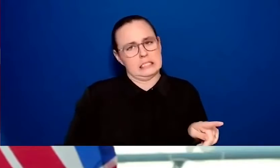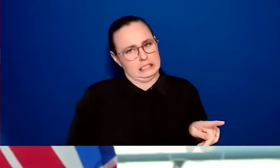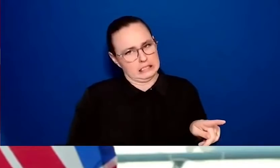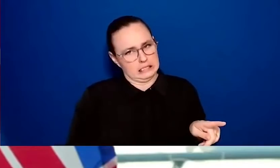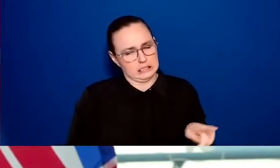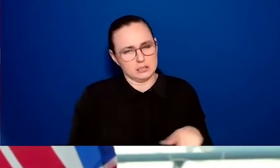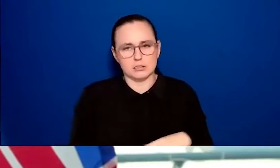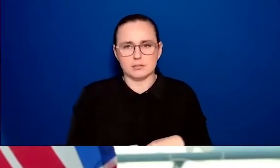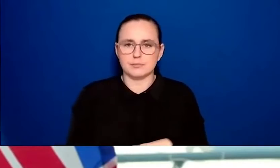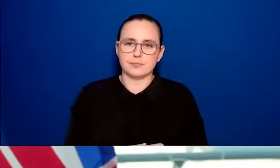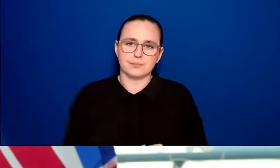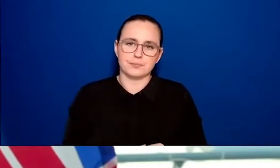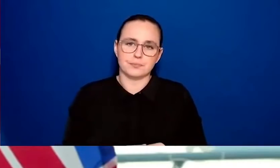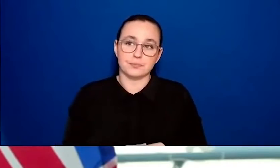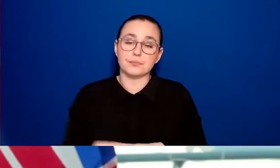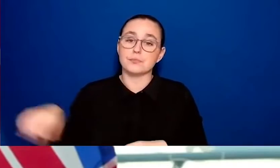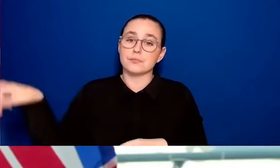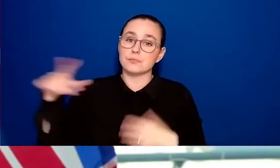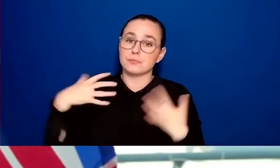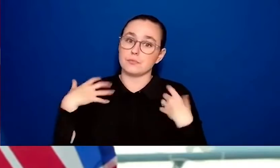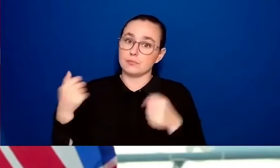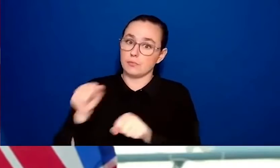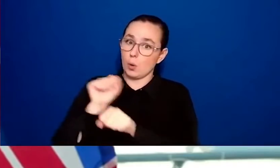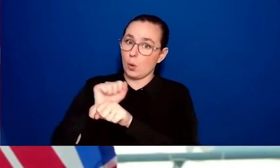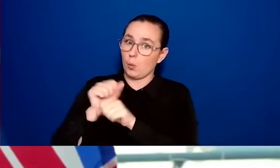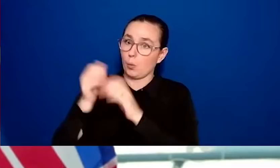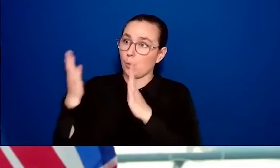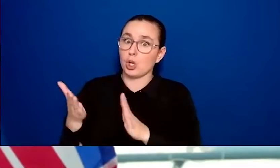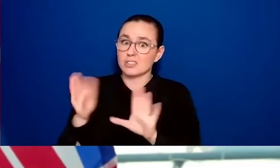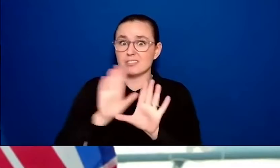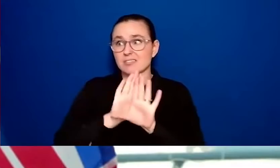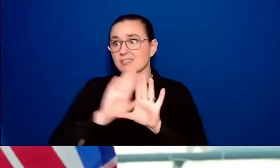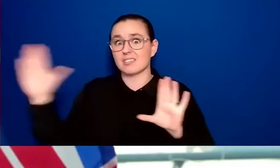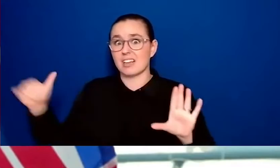of healthcare workers across this country. So yes, I know it's going to